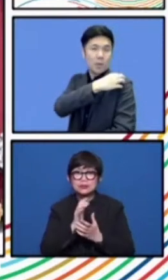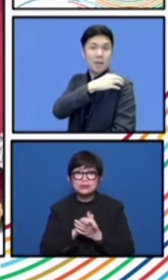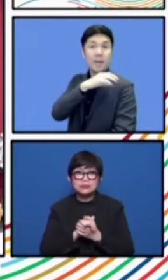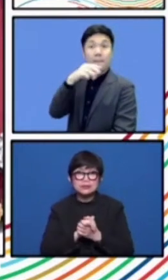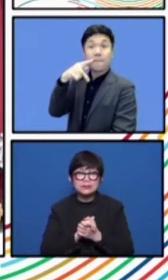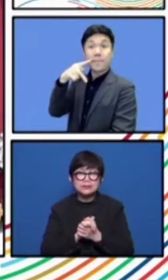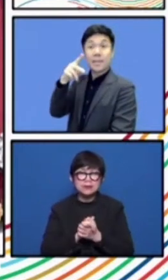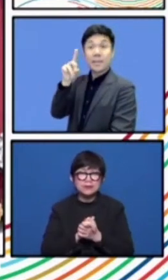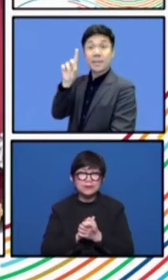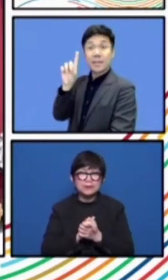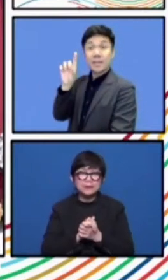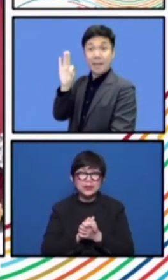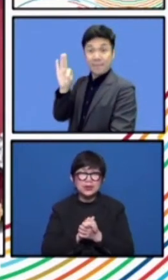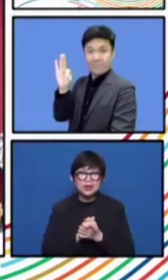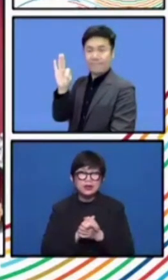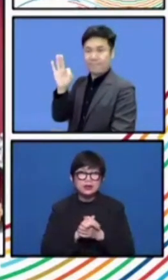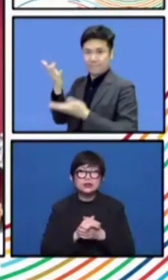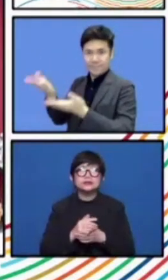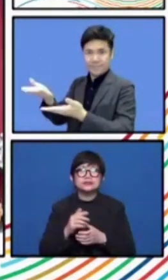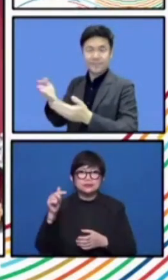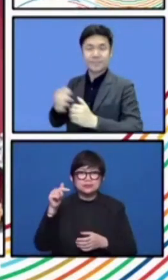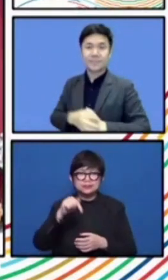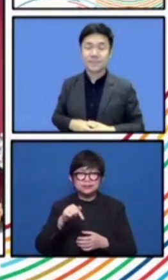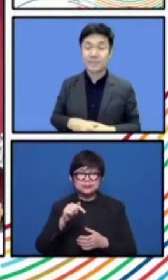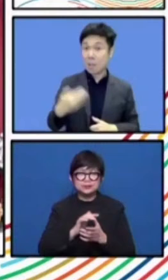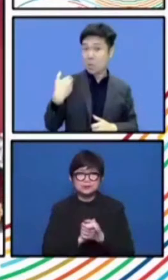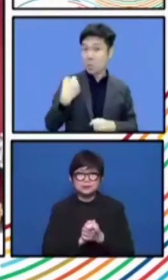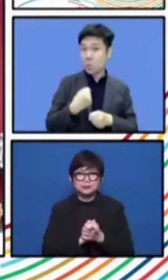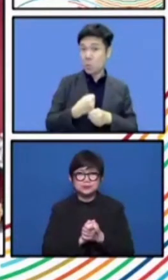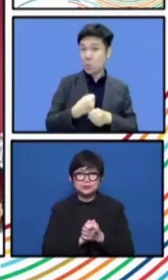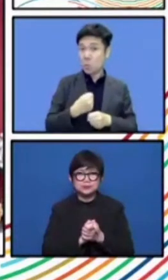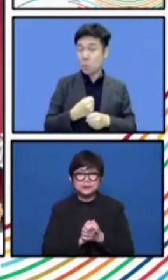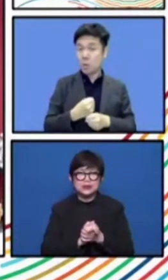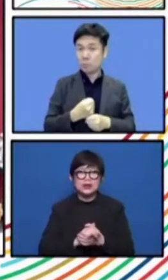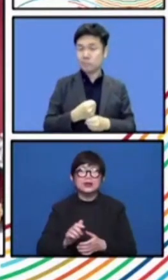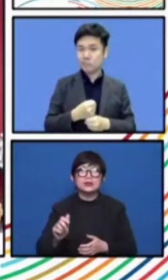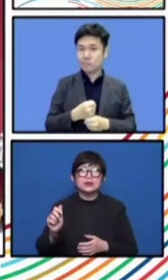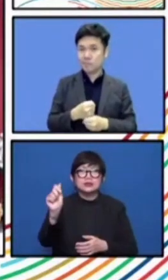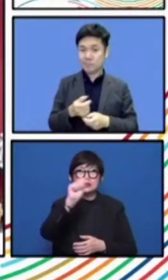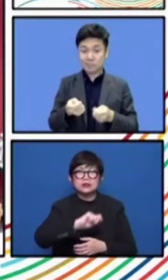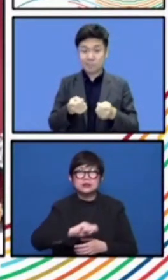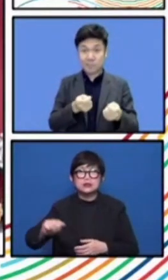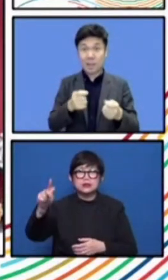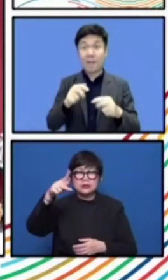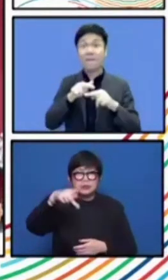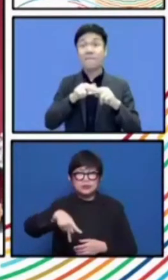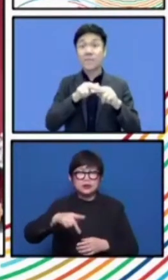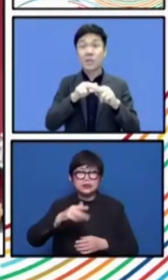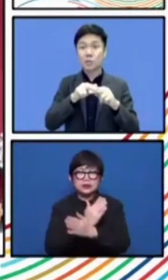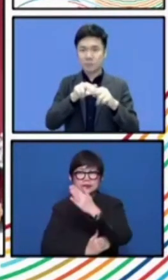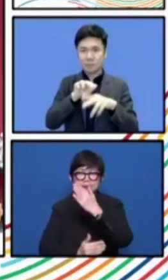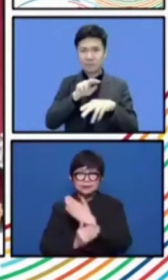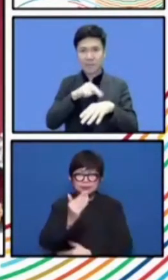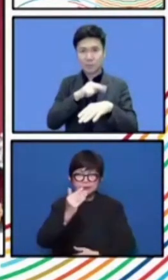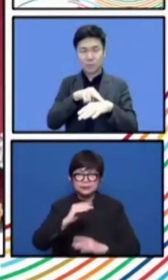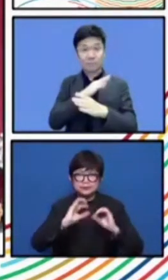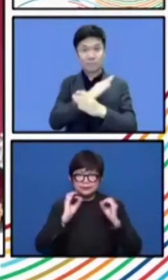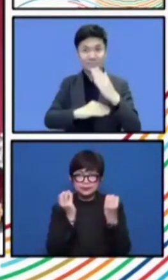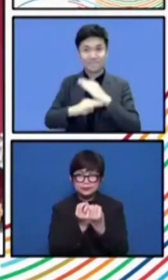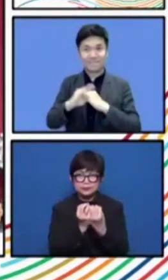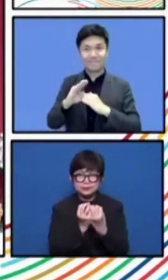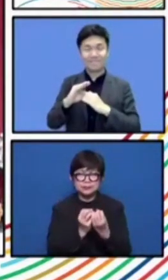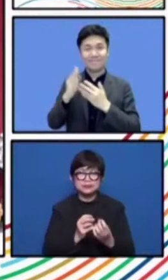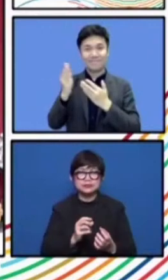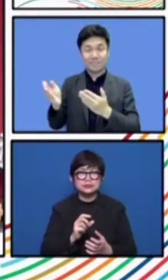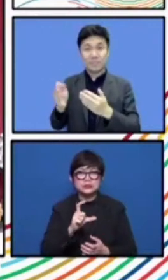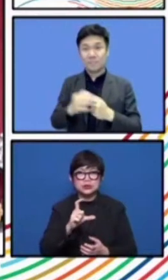joining us on site he previously worked as the executive director of the Fiji National Council for disabled persons and as